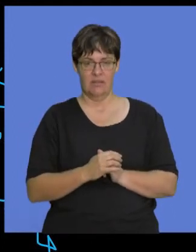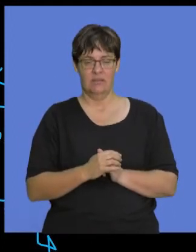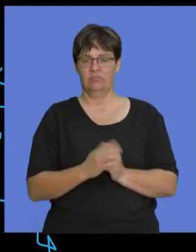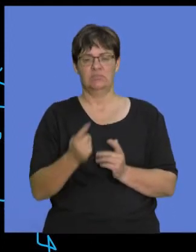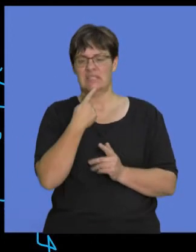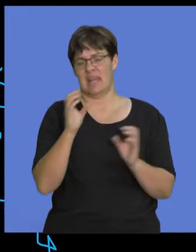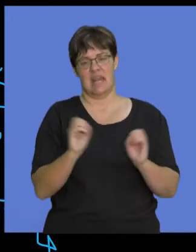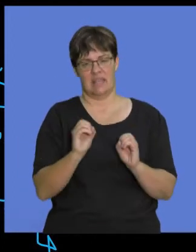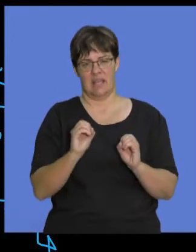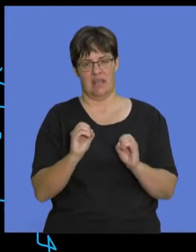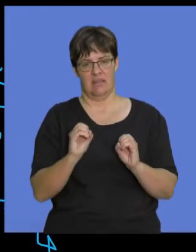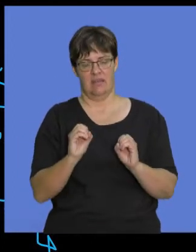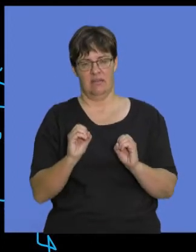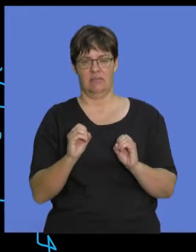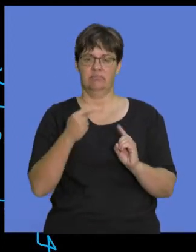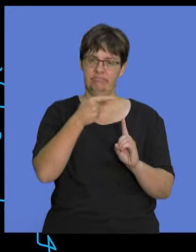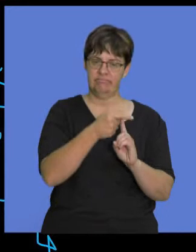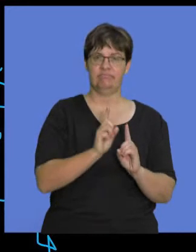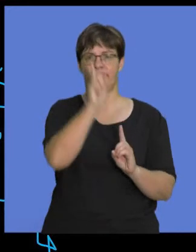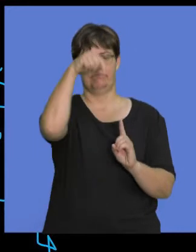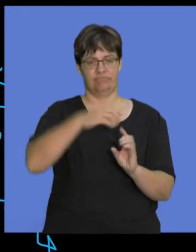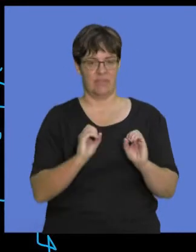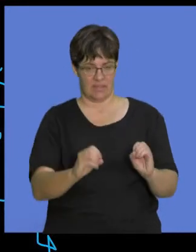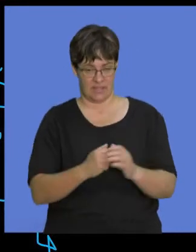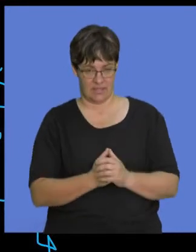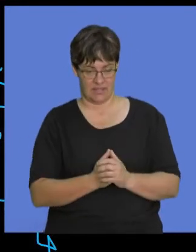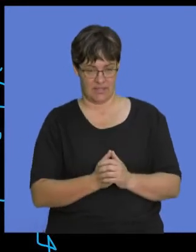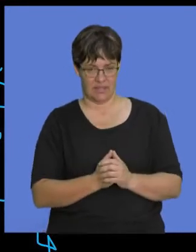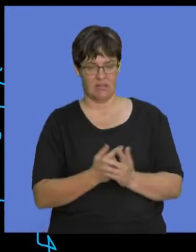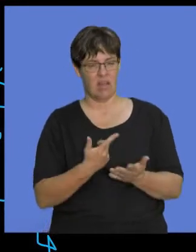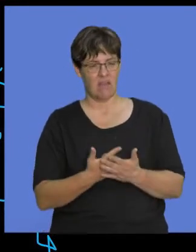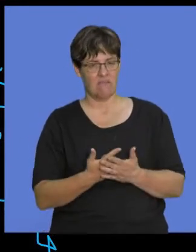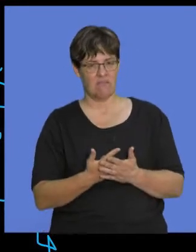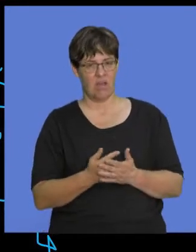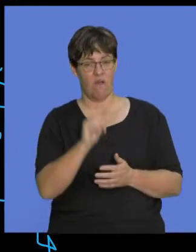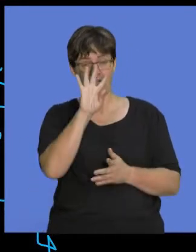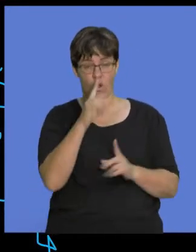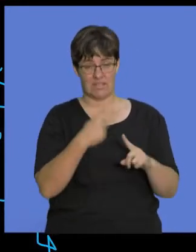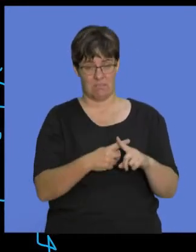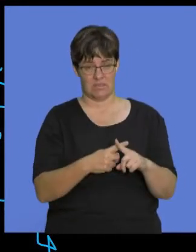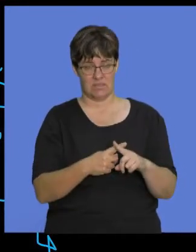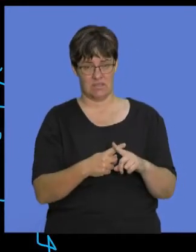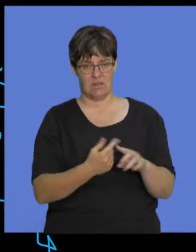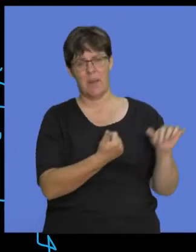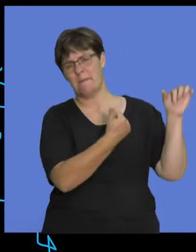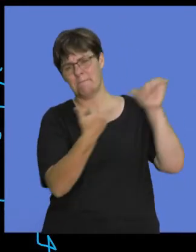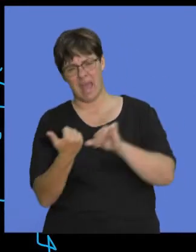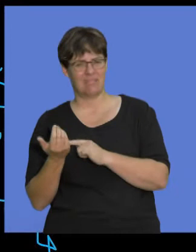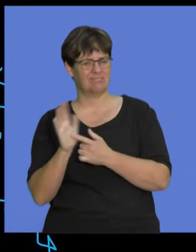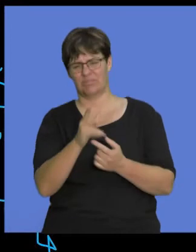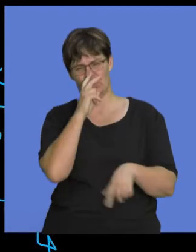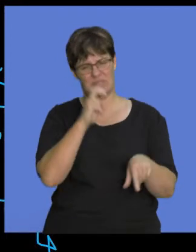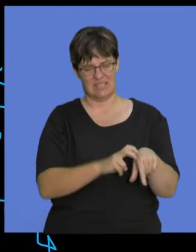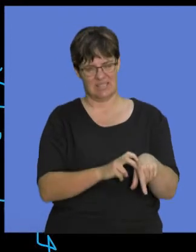We didn't say anything with respect to the direction. What about if we make the distance 4 times as big? We need not go back to the simulation